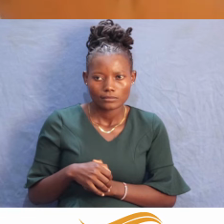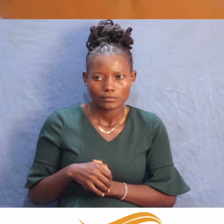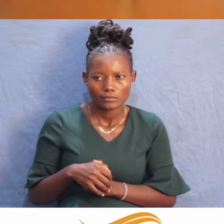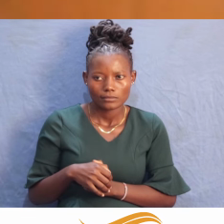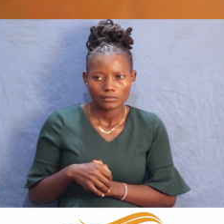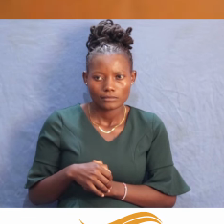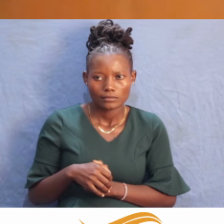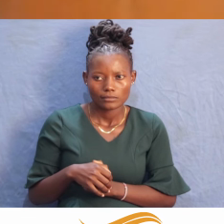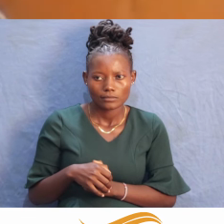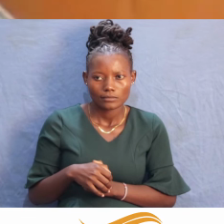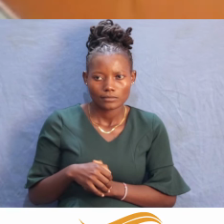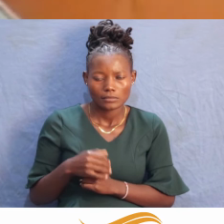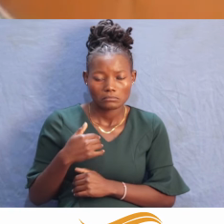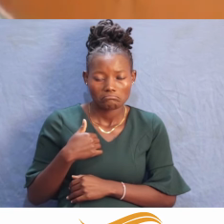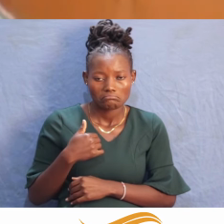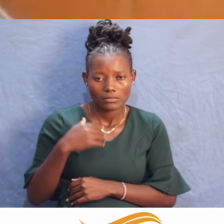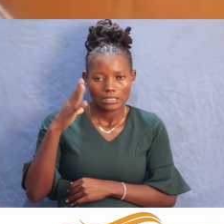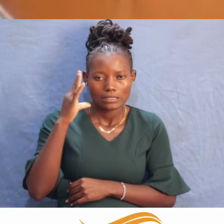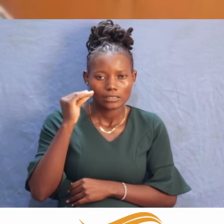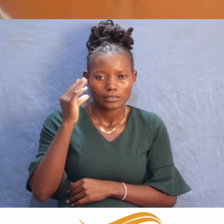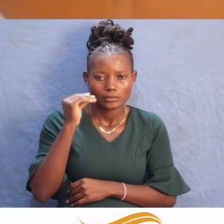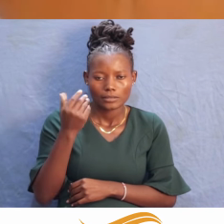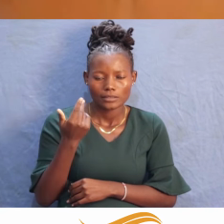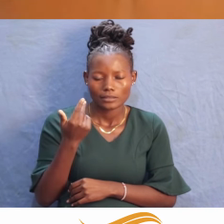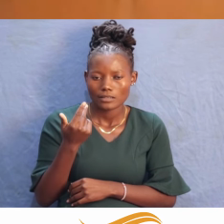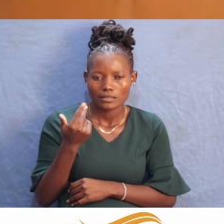in my experience, there hasn't been.